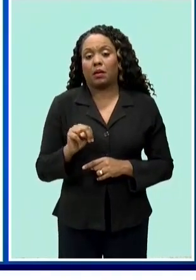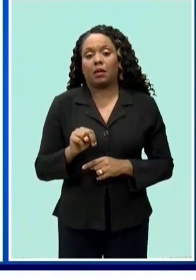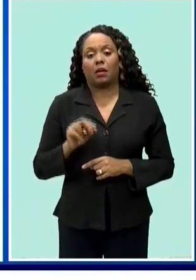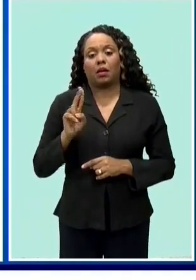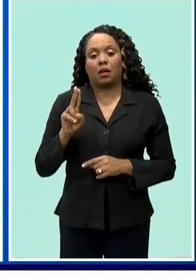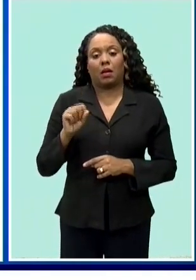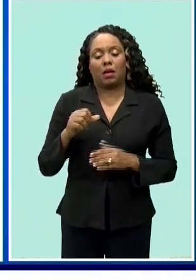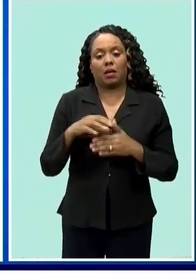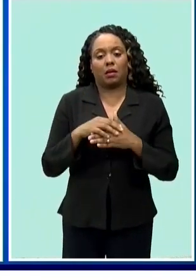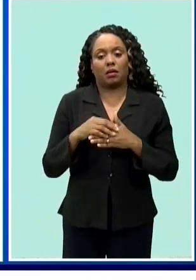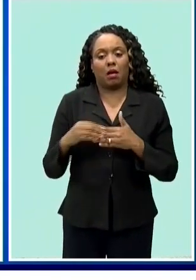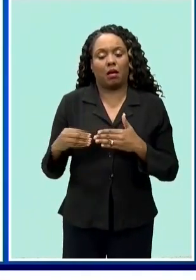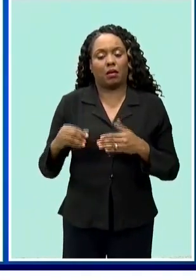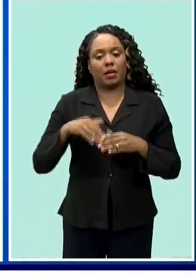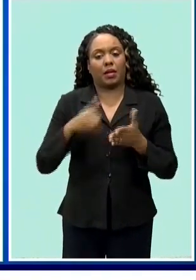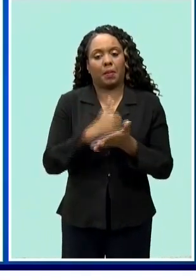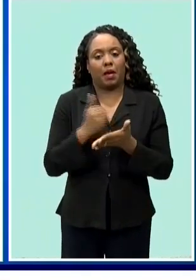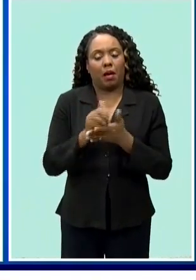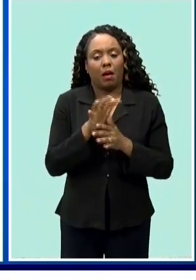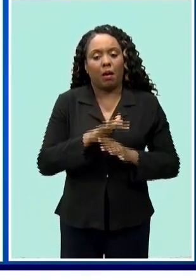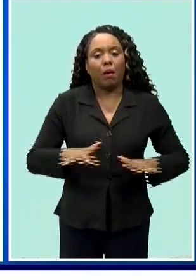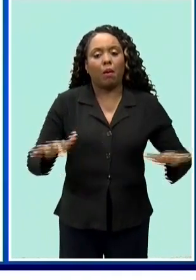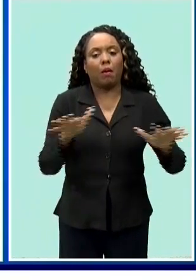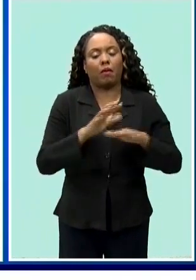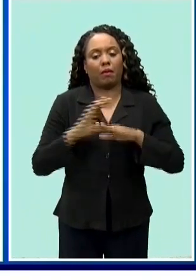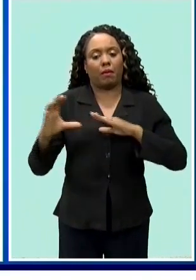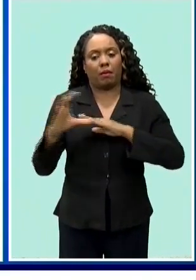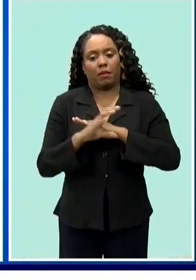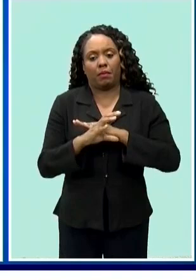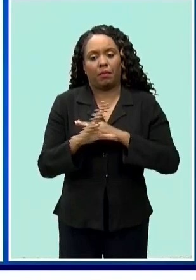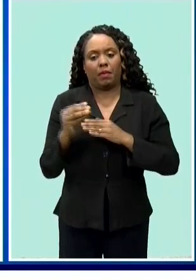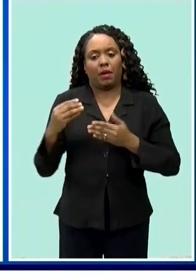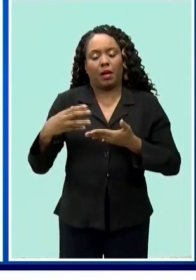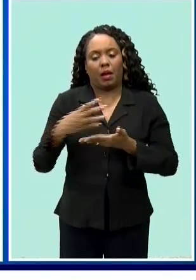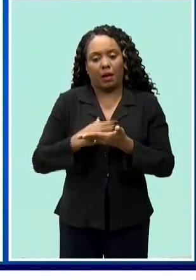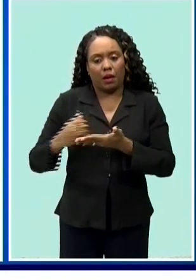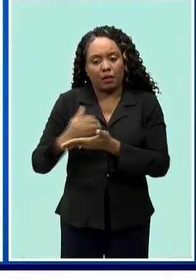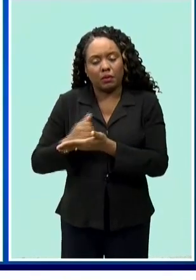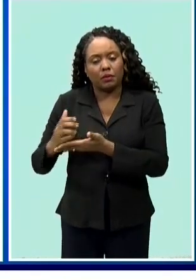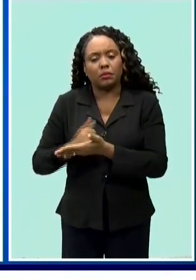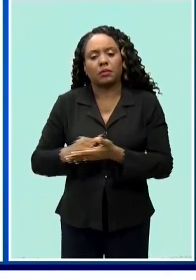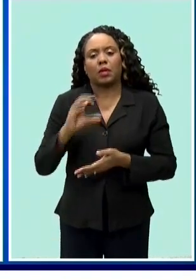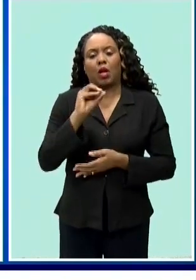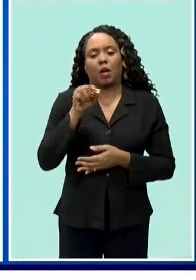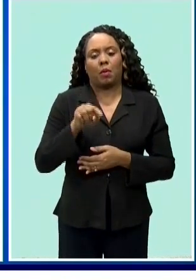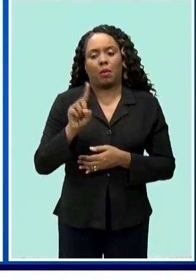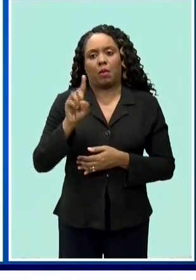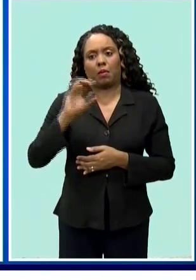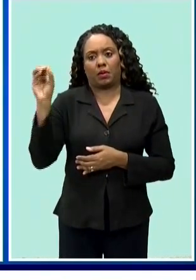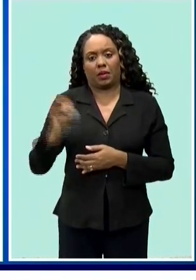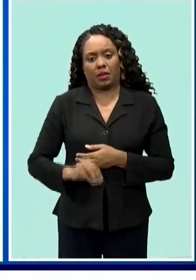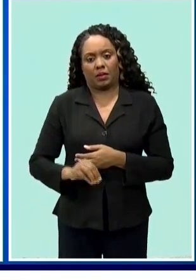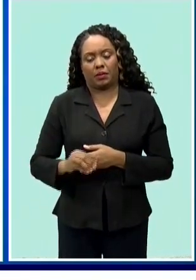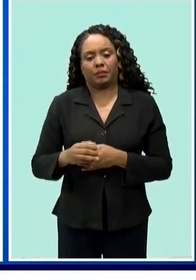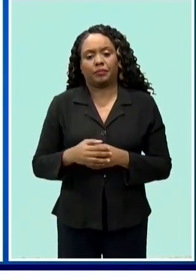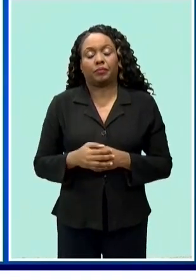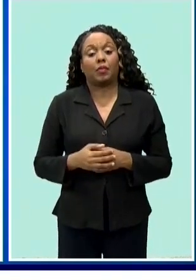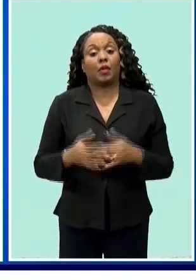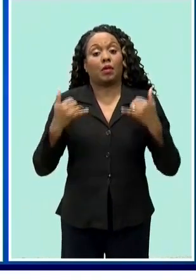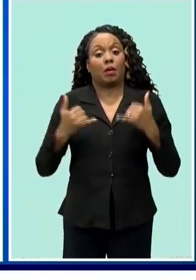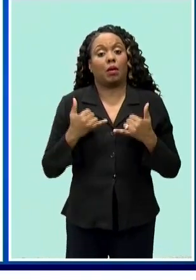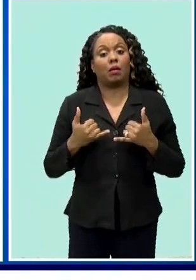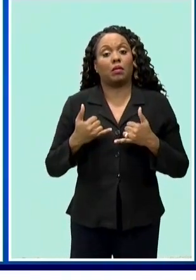commercial banks in the region, earning a rate of return of around 0.1%. The Prime Minister is therefore calling for CARICOM